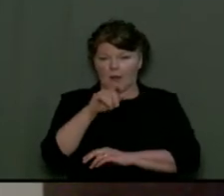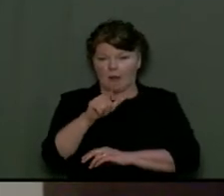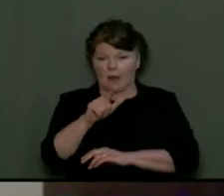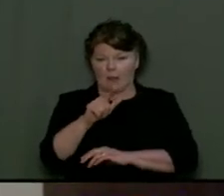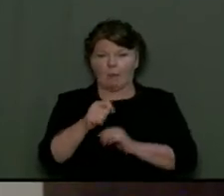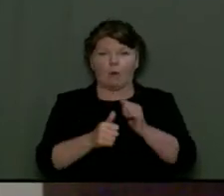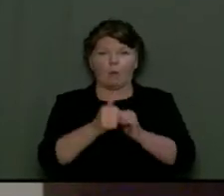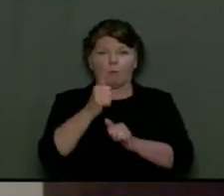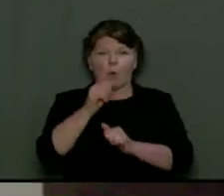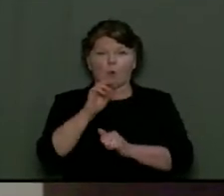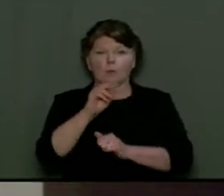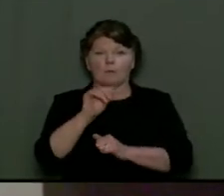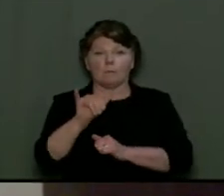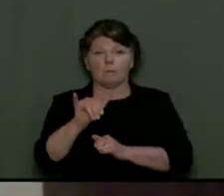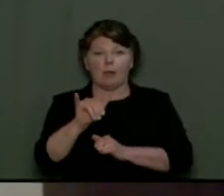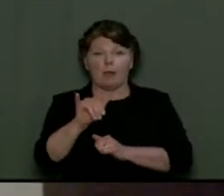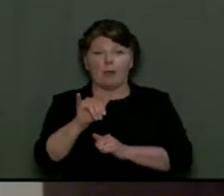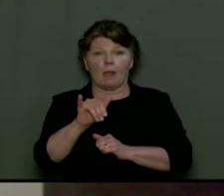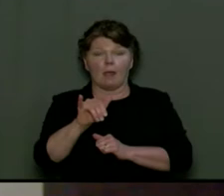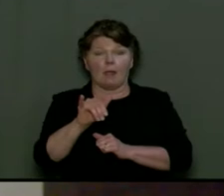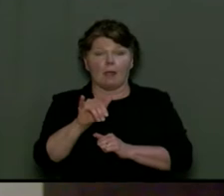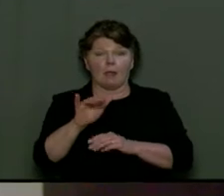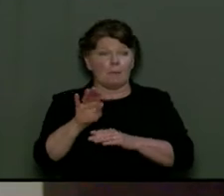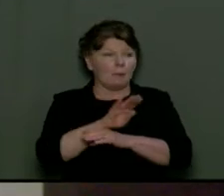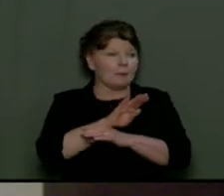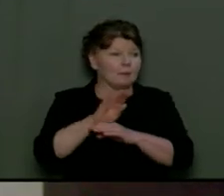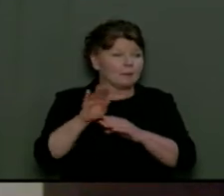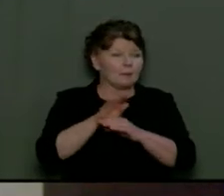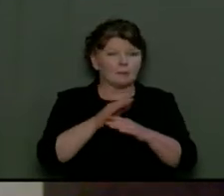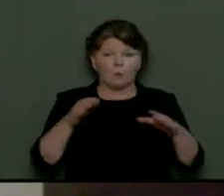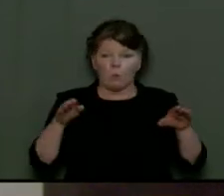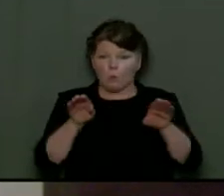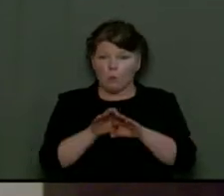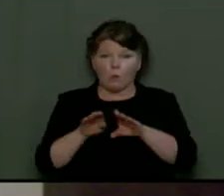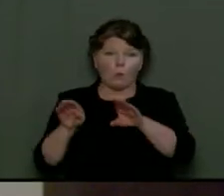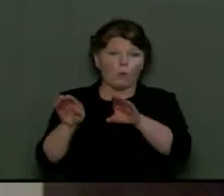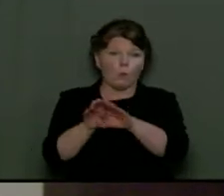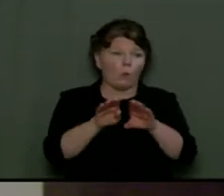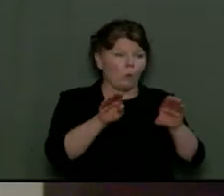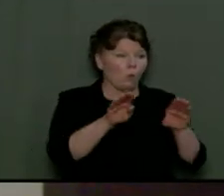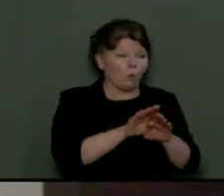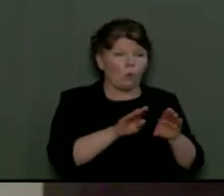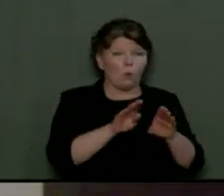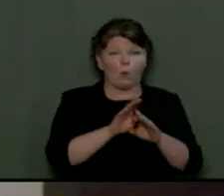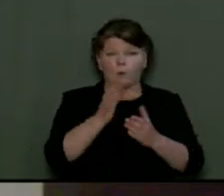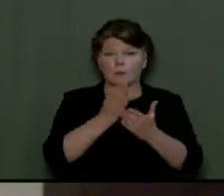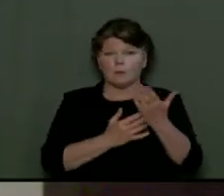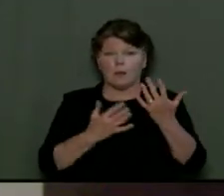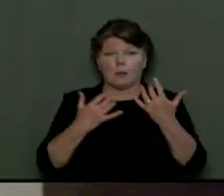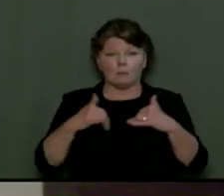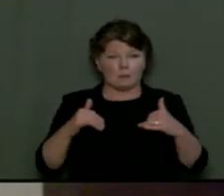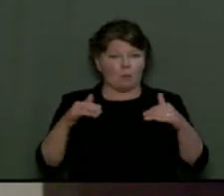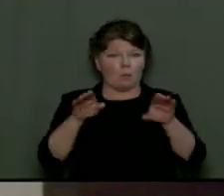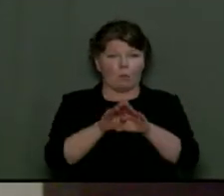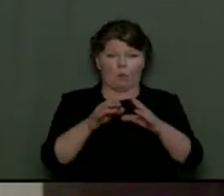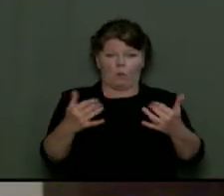most of May, places of businesses were shut down. Maybe some are even shut down to this